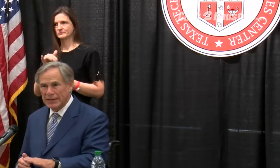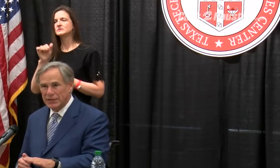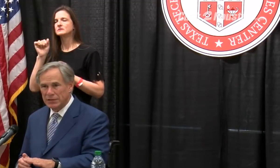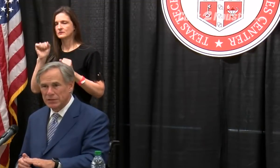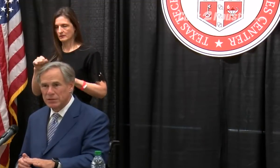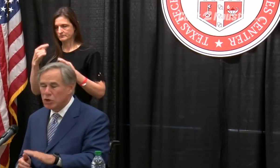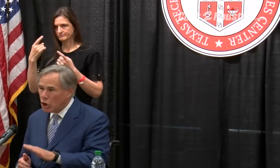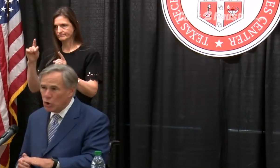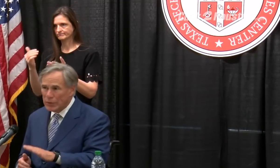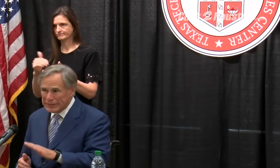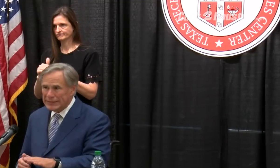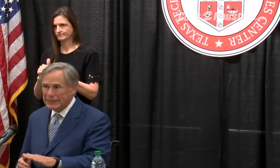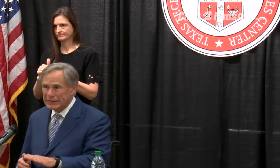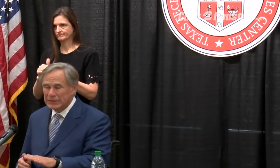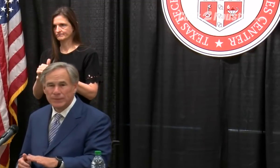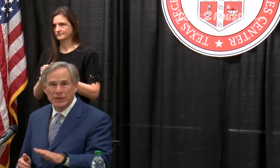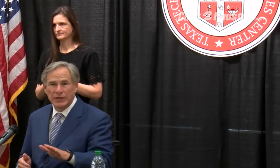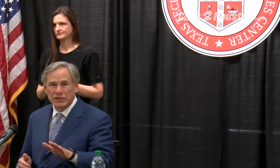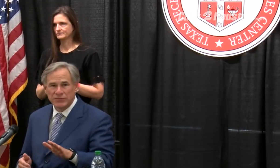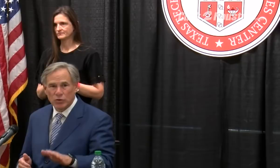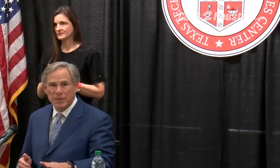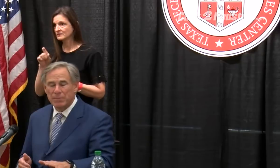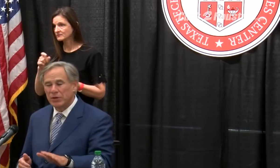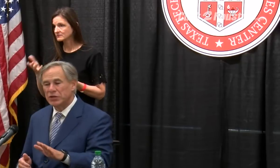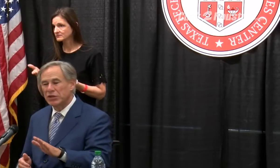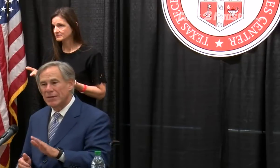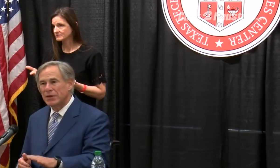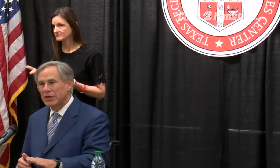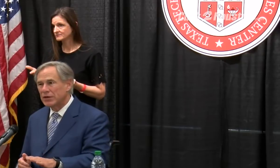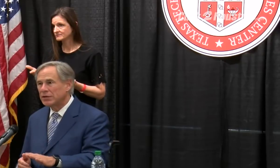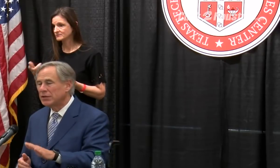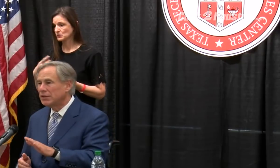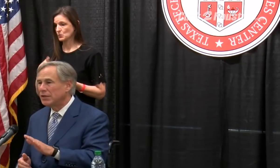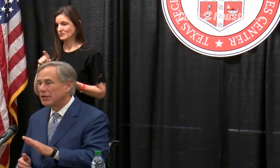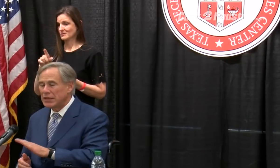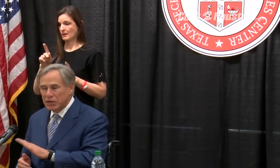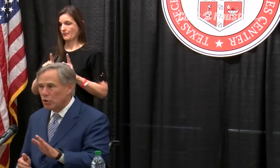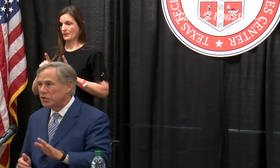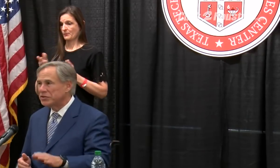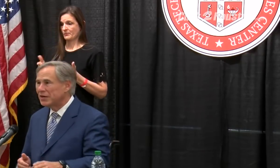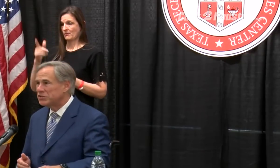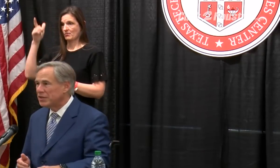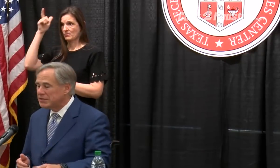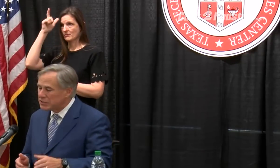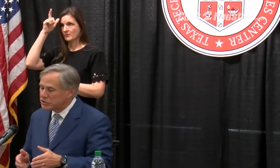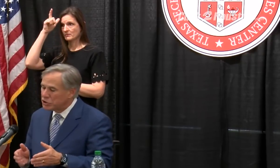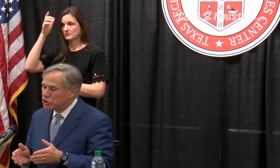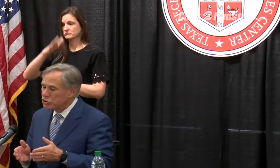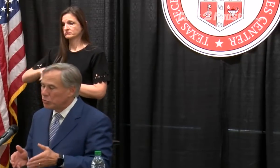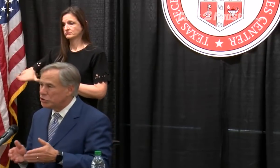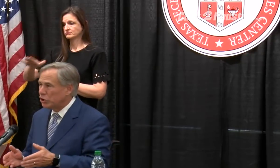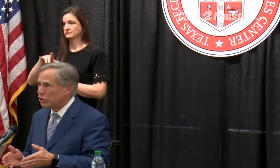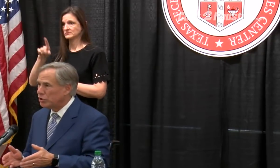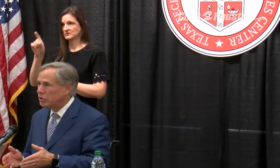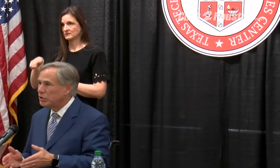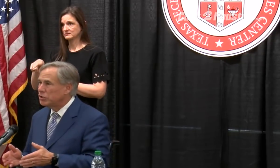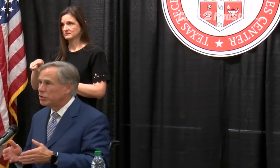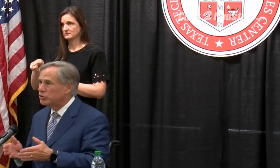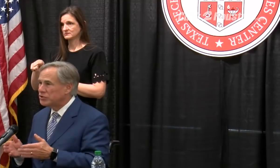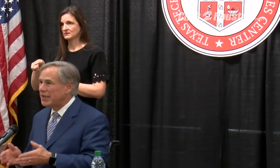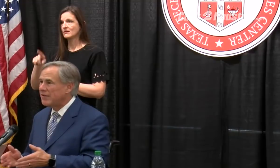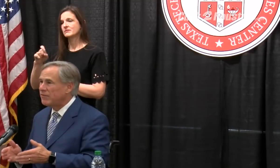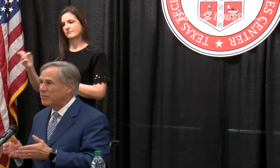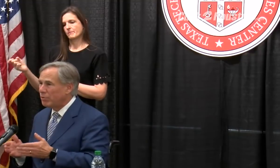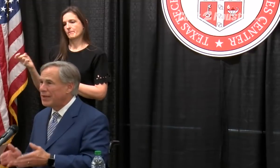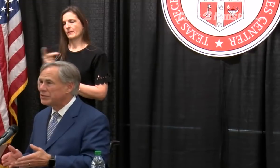it again. All we need is for people in the Lubbock area and across the entire state of Texas to return to